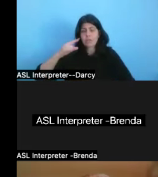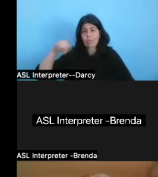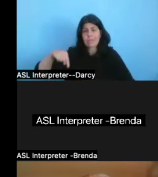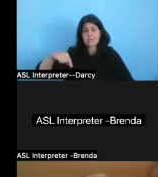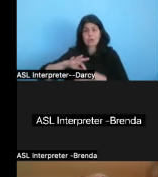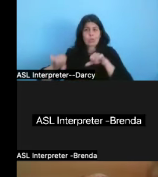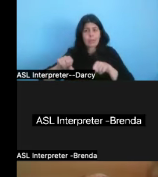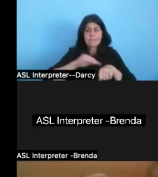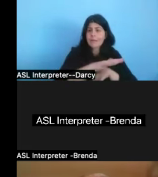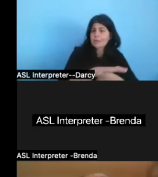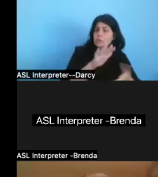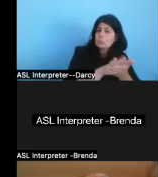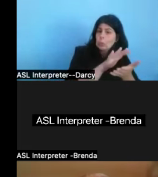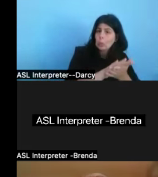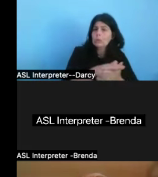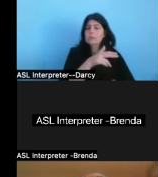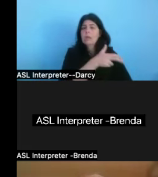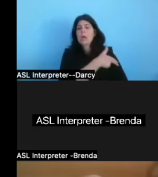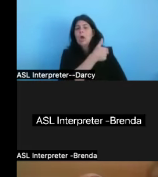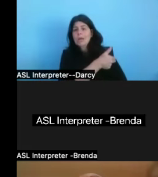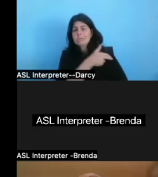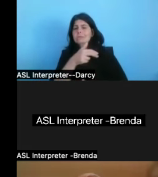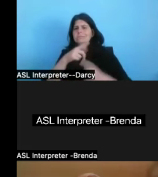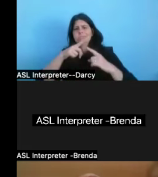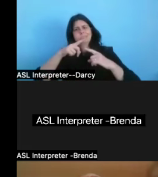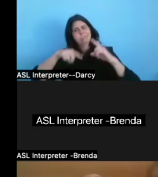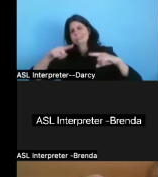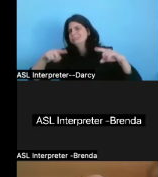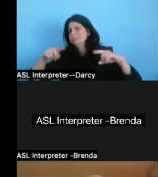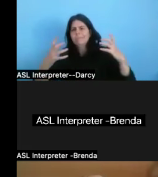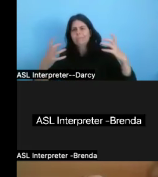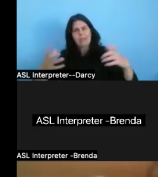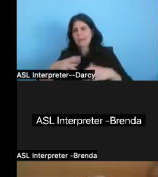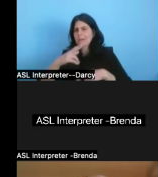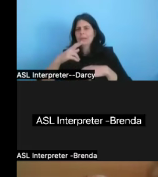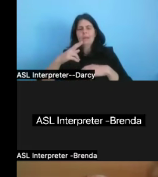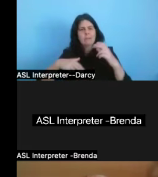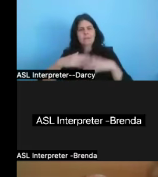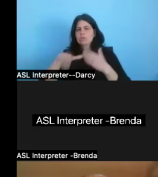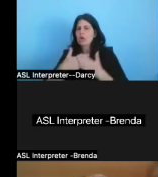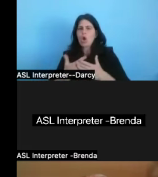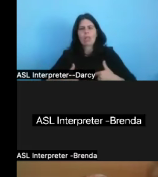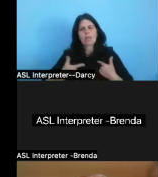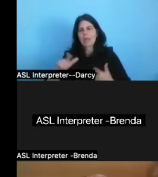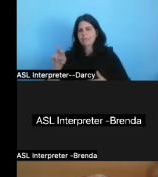schools, hospitals, many other types of buildings, and all of the lifeline infrastructure systems. Next